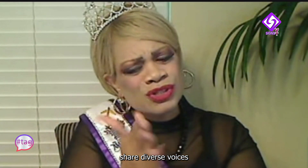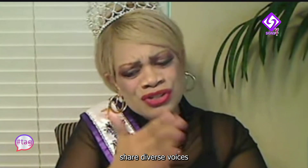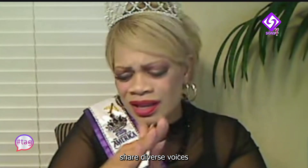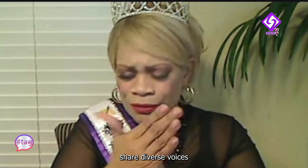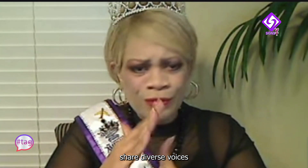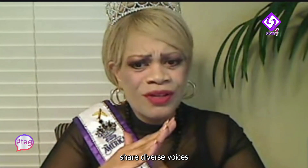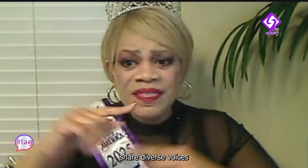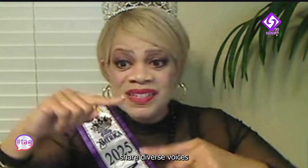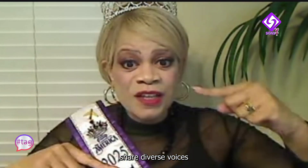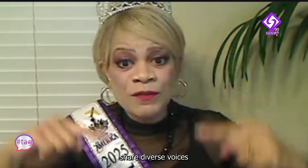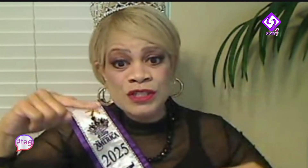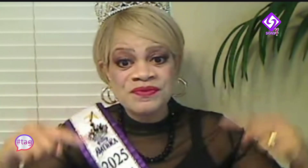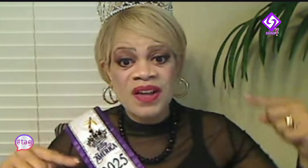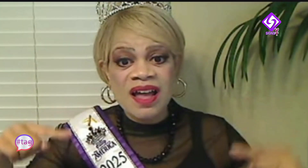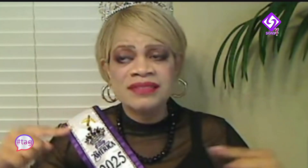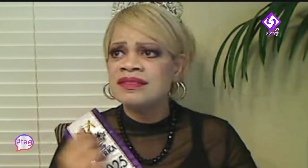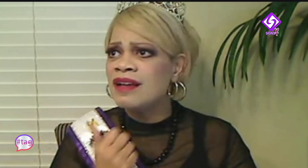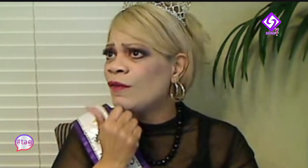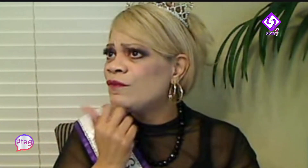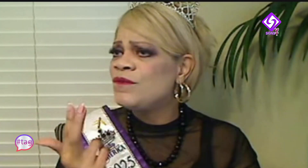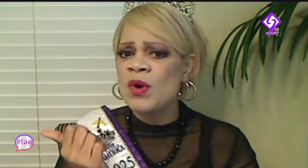share diverse voices,